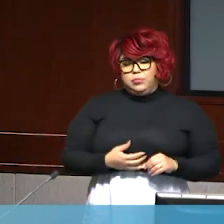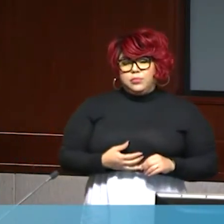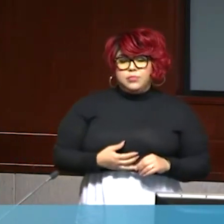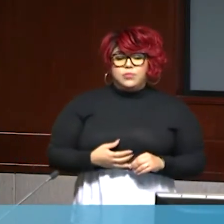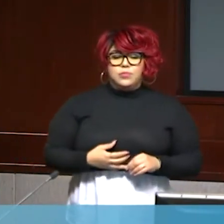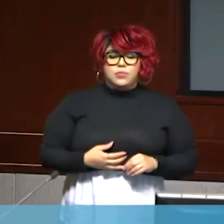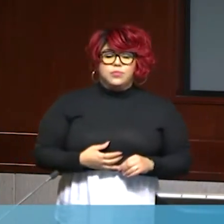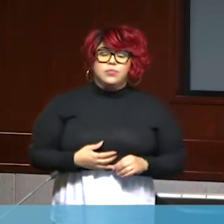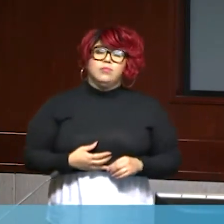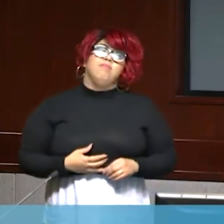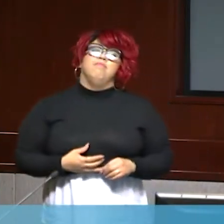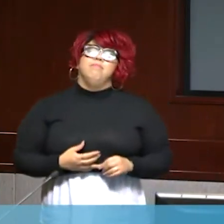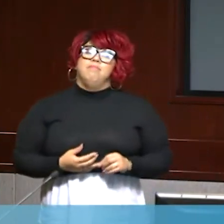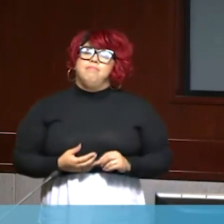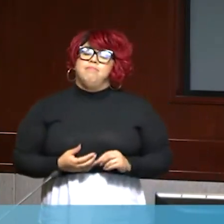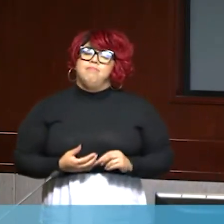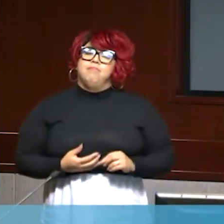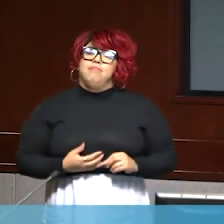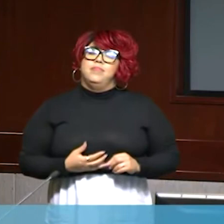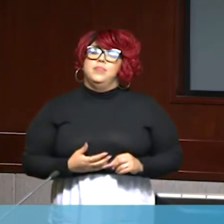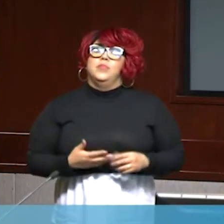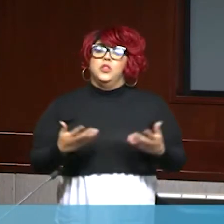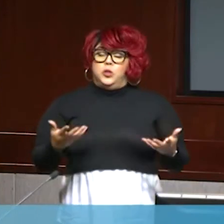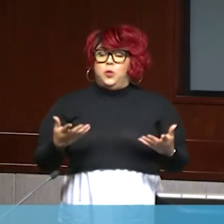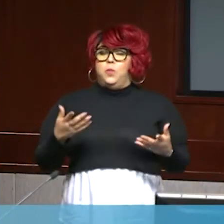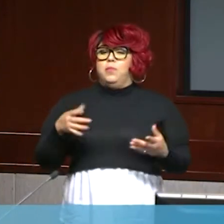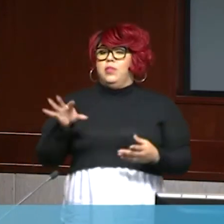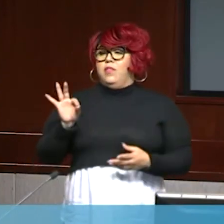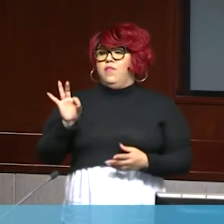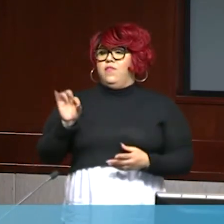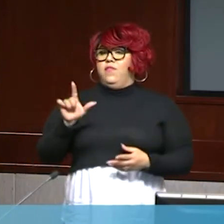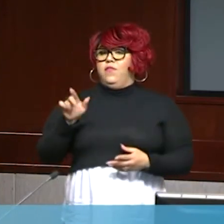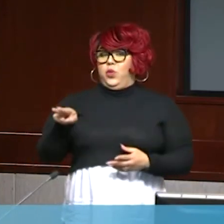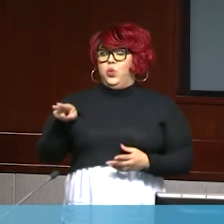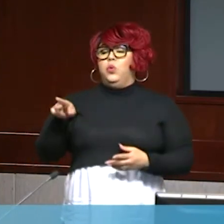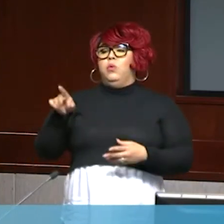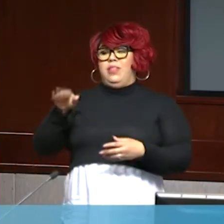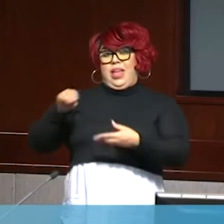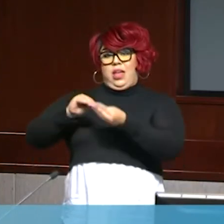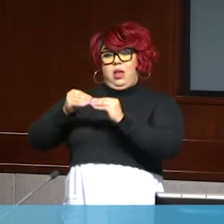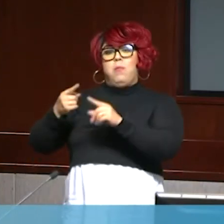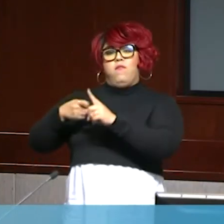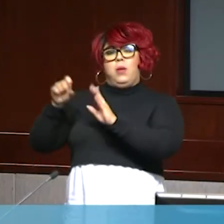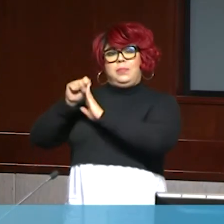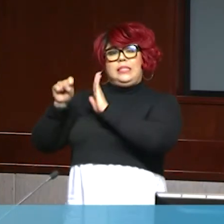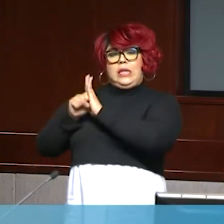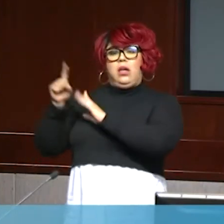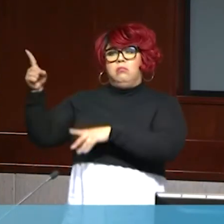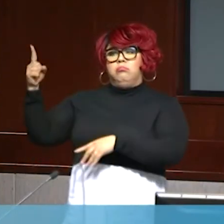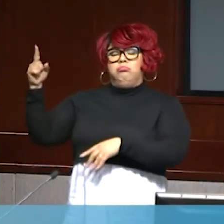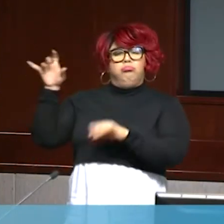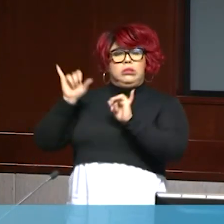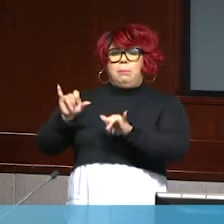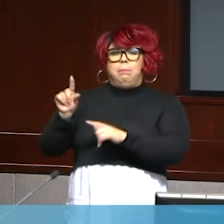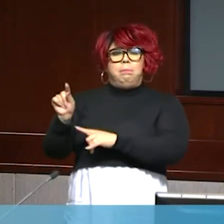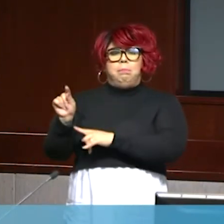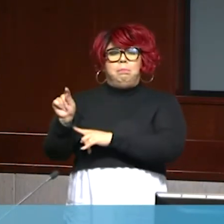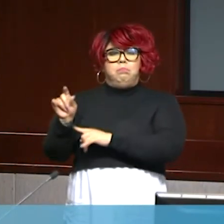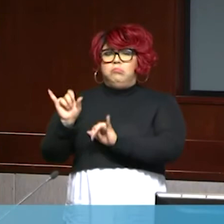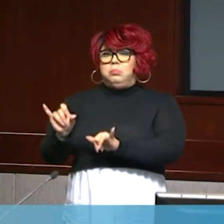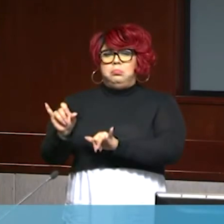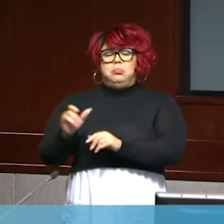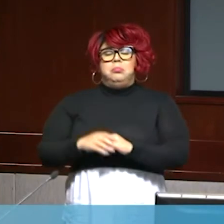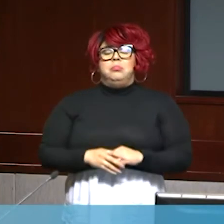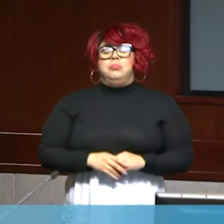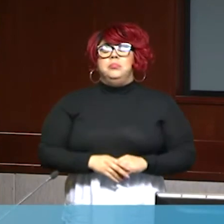Our current number of deaths due to influenza, as reported to us by the state, remains at 20. We do